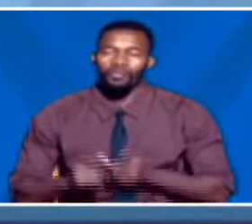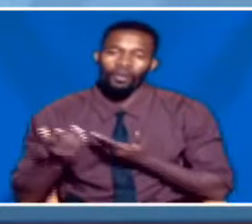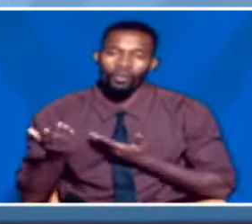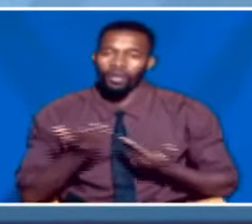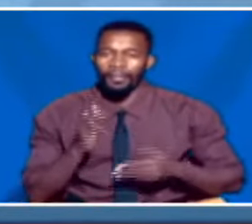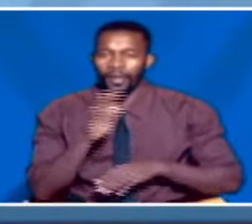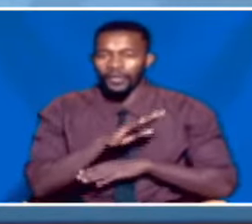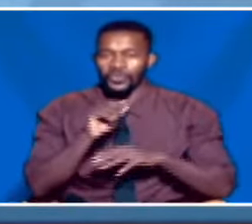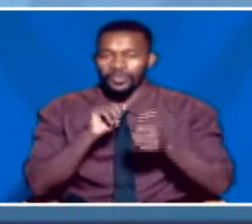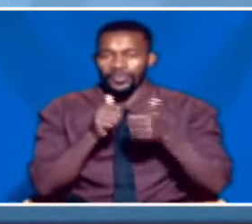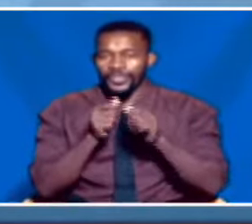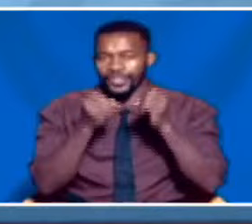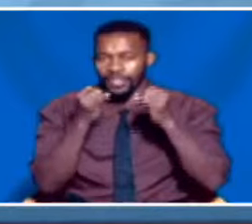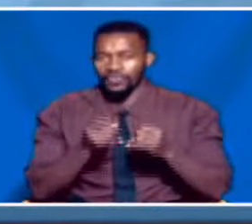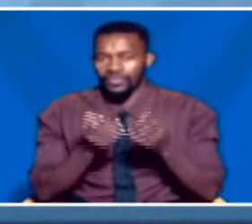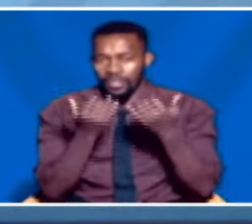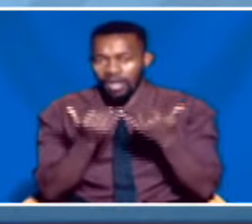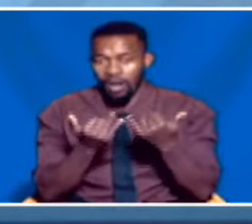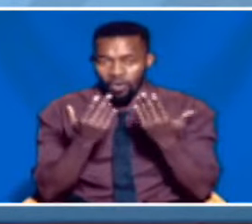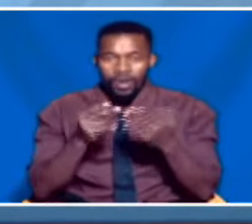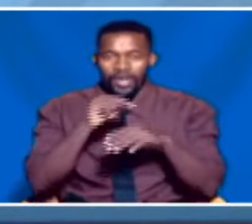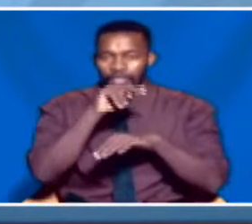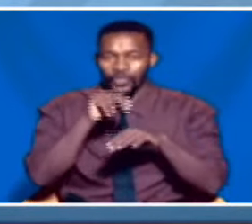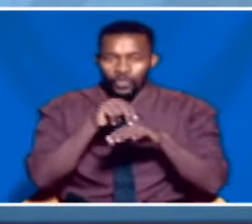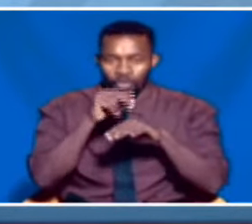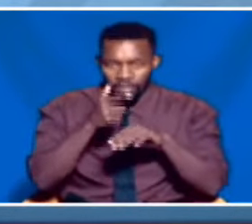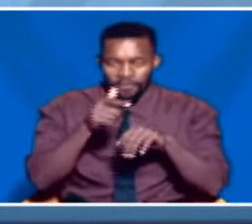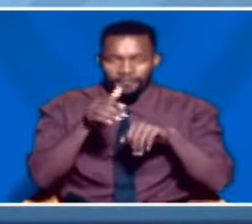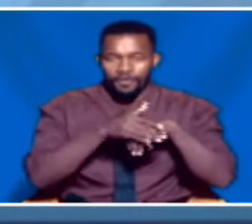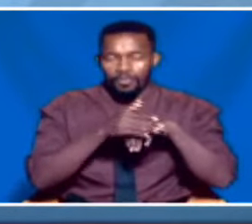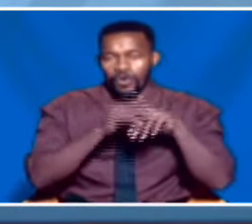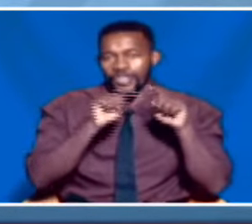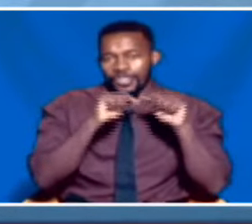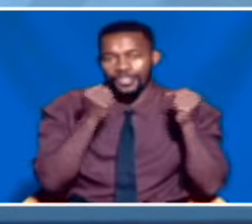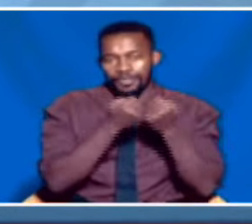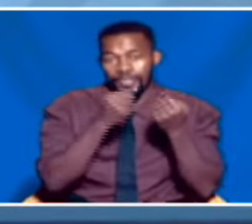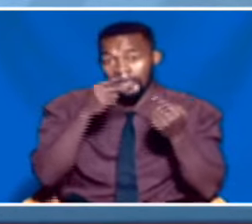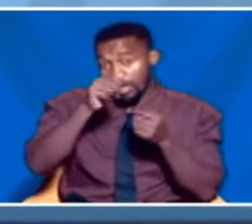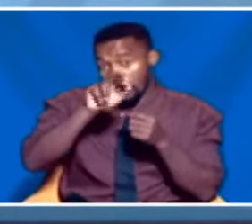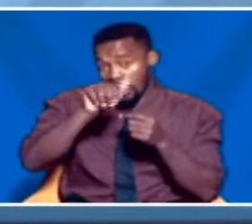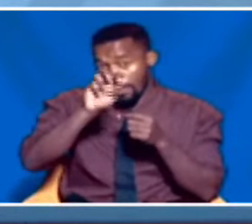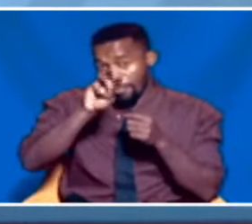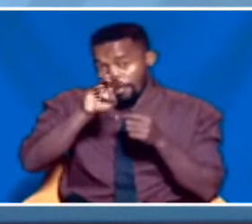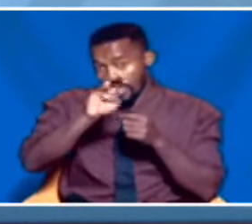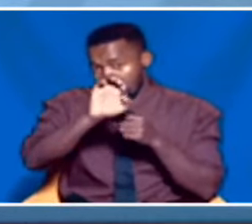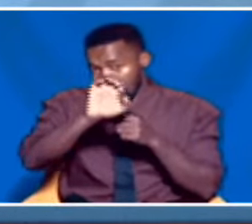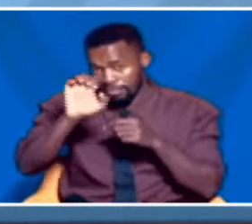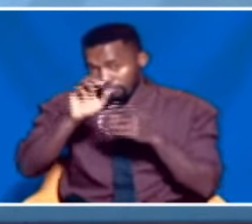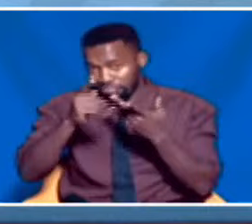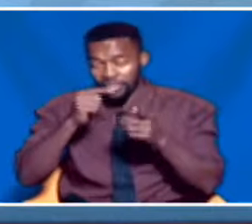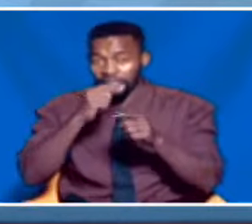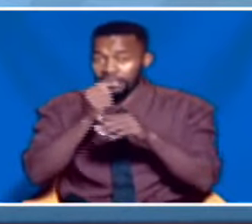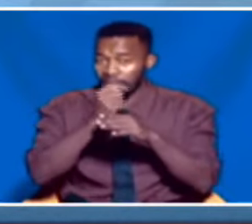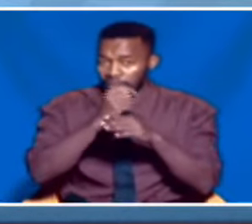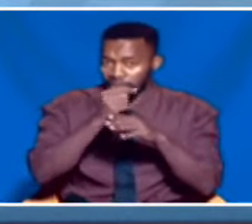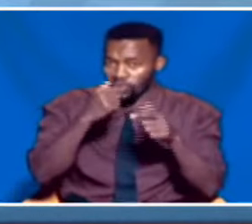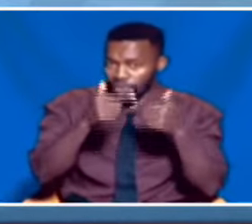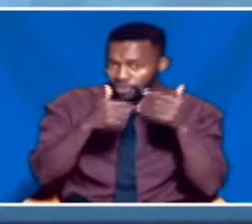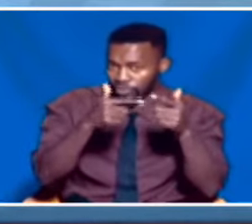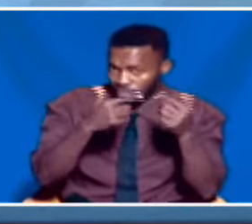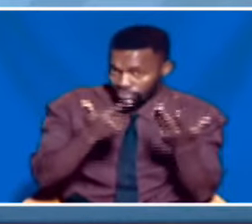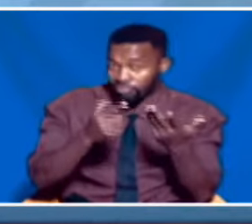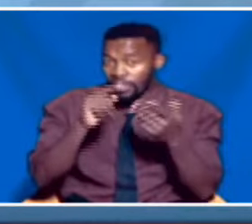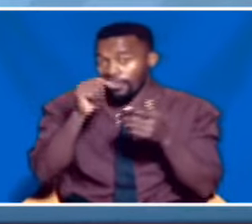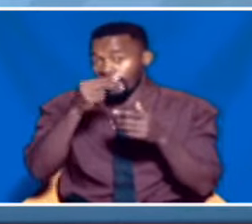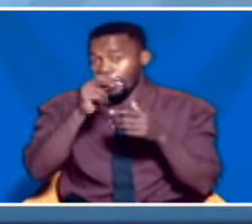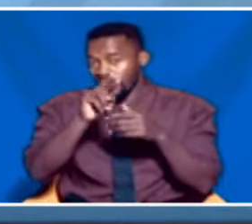Welcome back. Let's get sporty. National football team Harambee Stars held their final training session on Thursday ahead of the